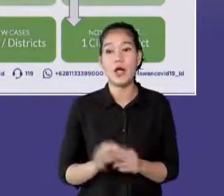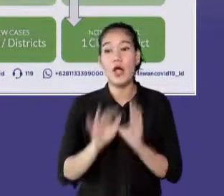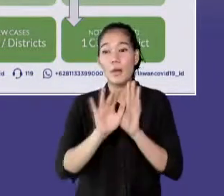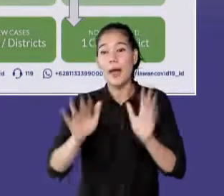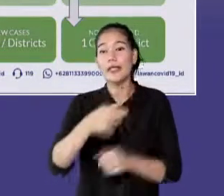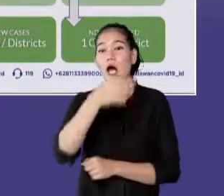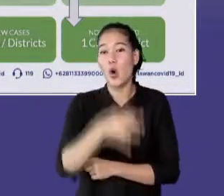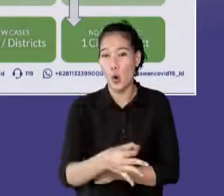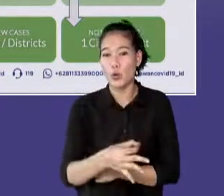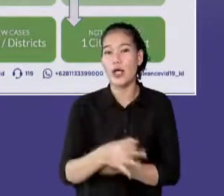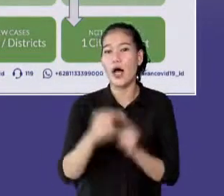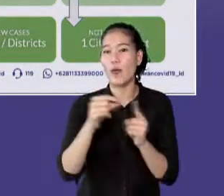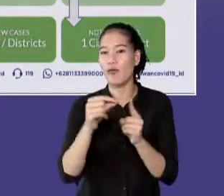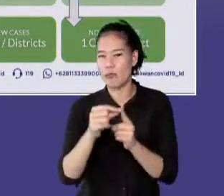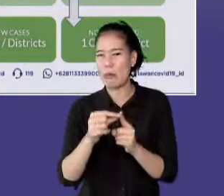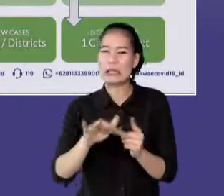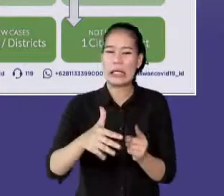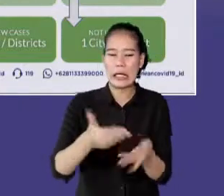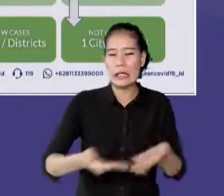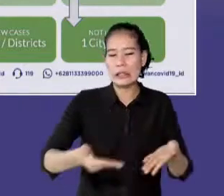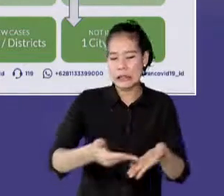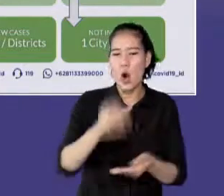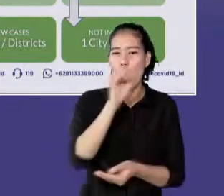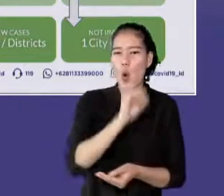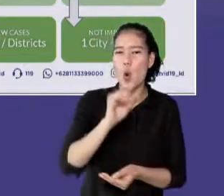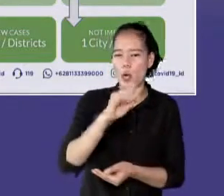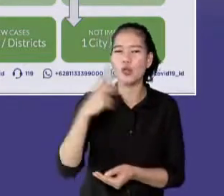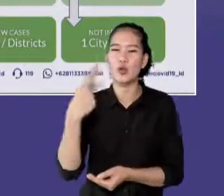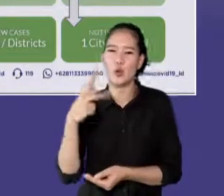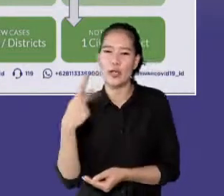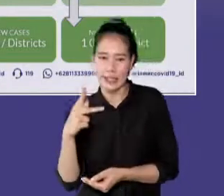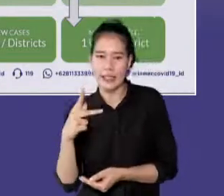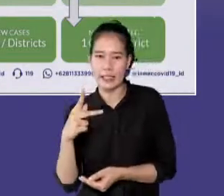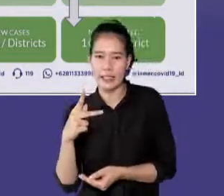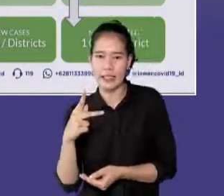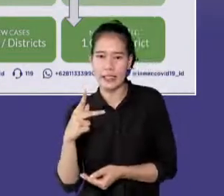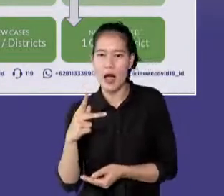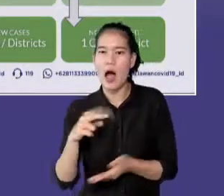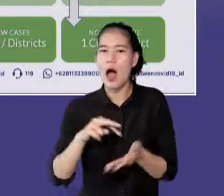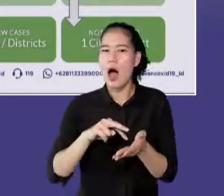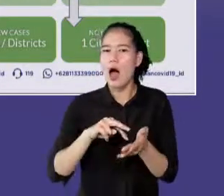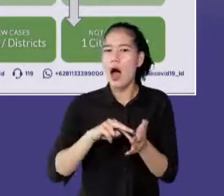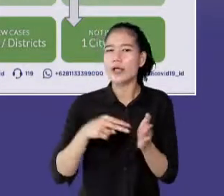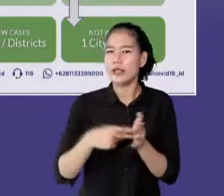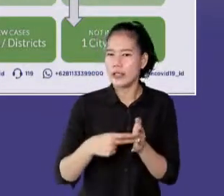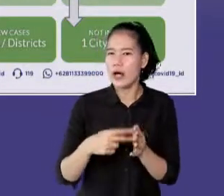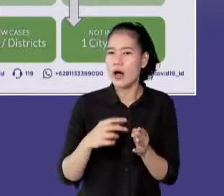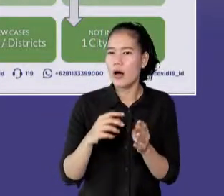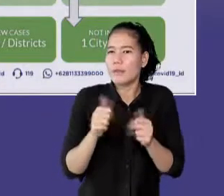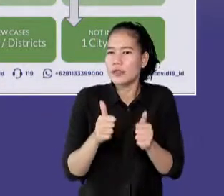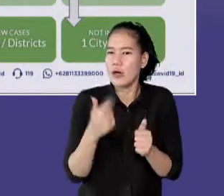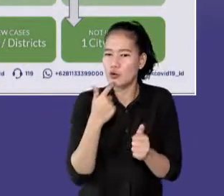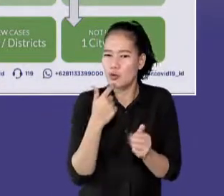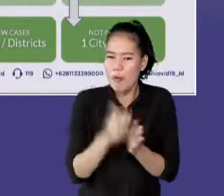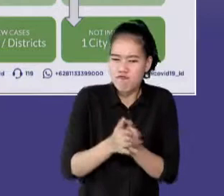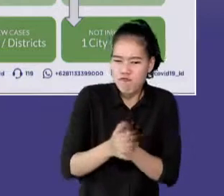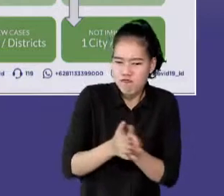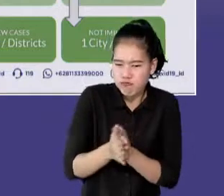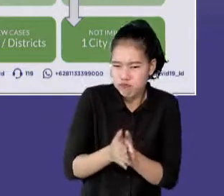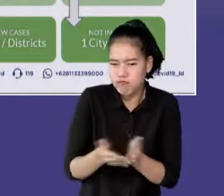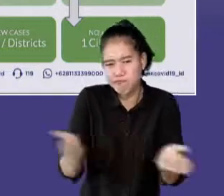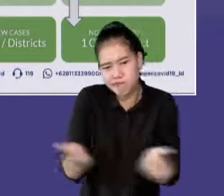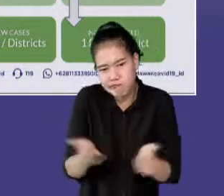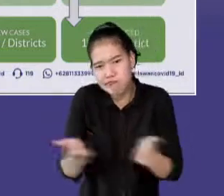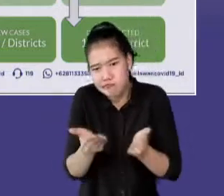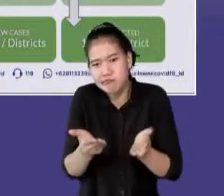districts and cities are in the orange and yellow risk zones, it should be emphasized that this condition is dynamic